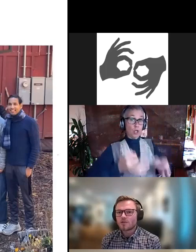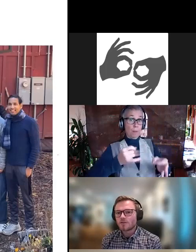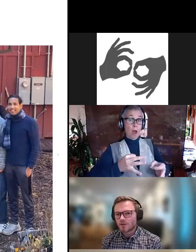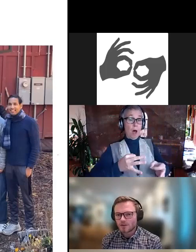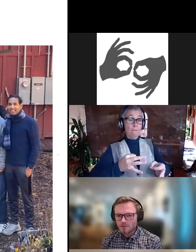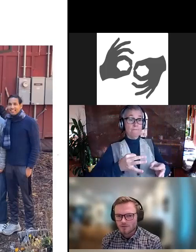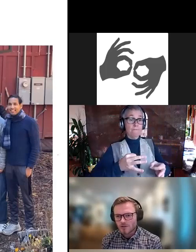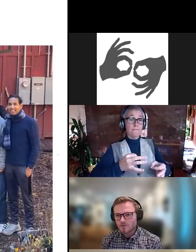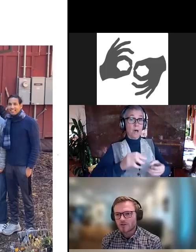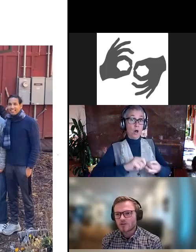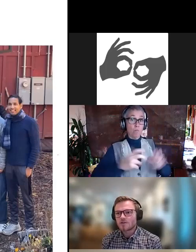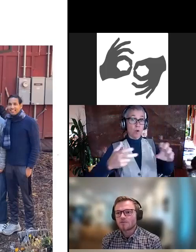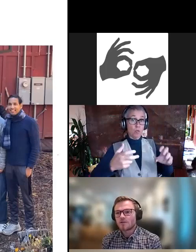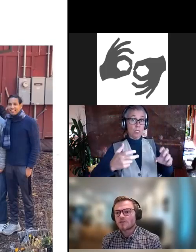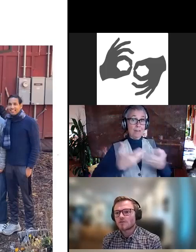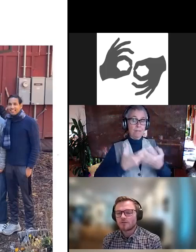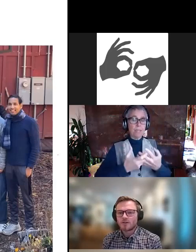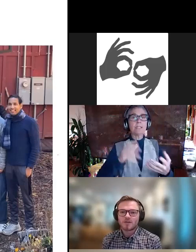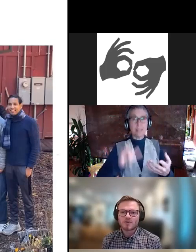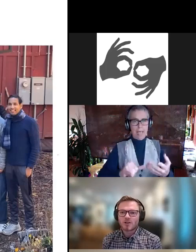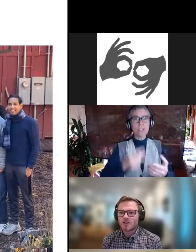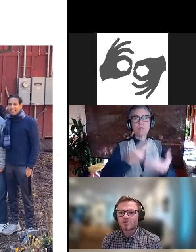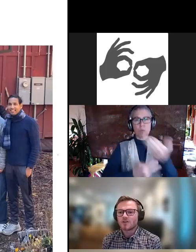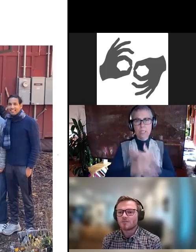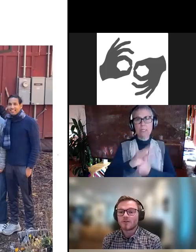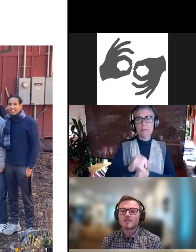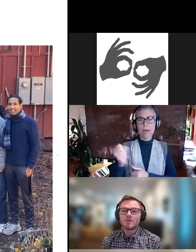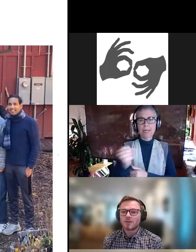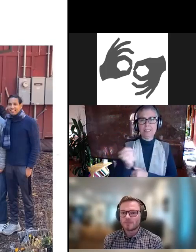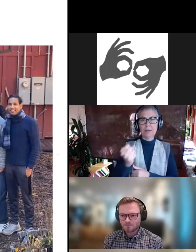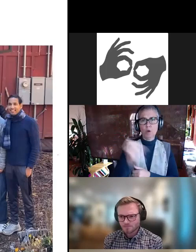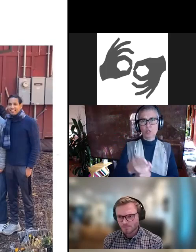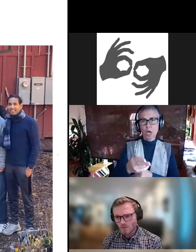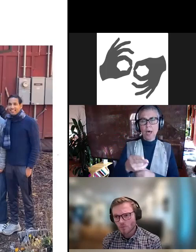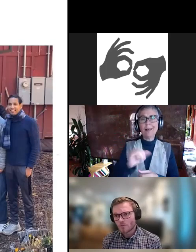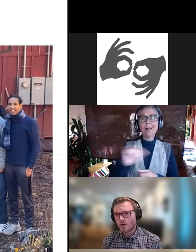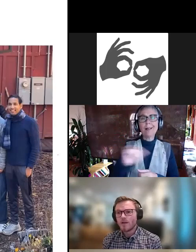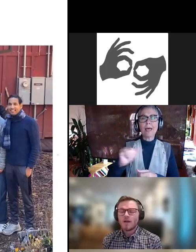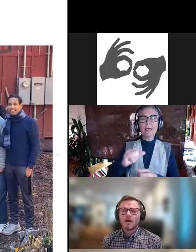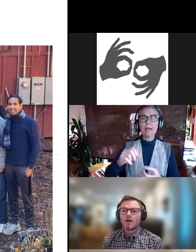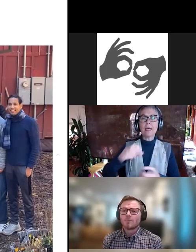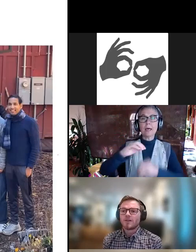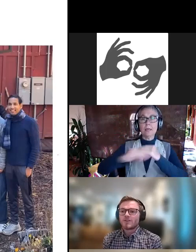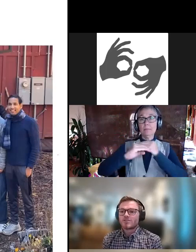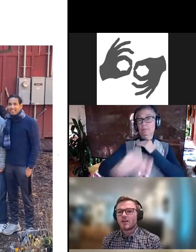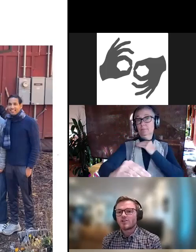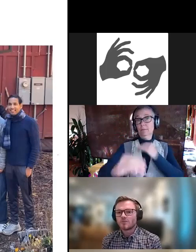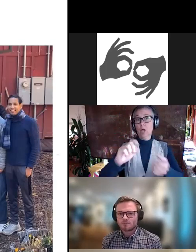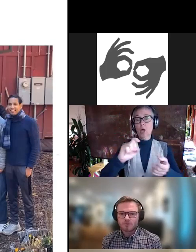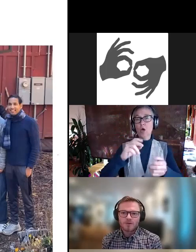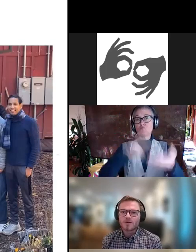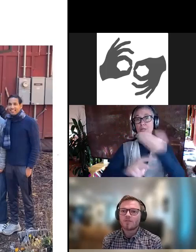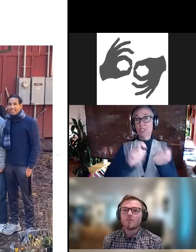kind of always be effective zero-shot strategies. So for instance, predicted change in protein stability would be one. Predicted change